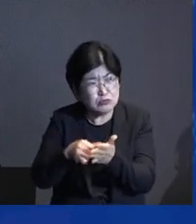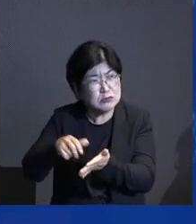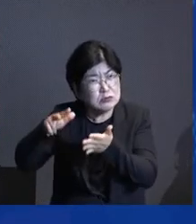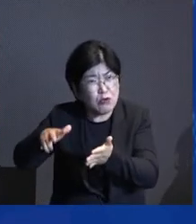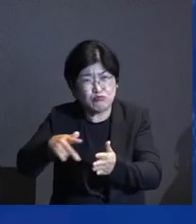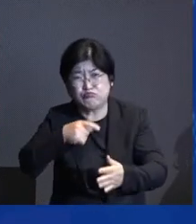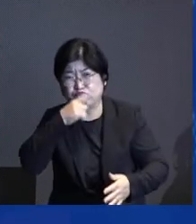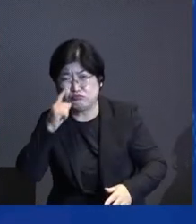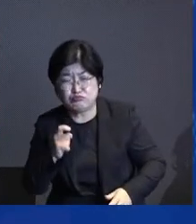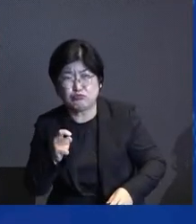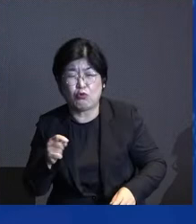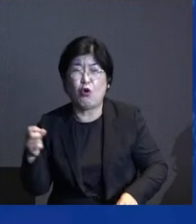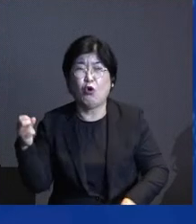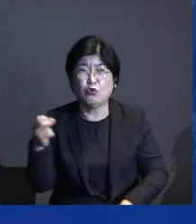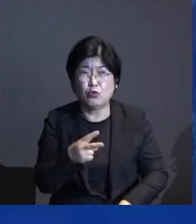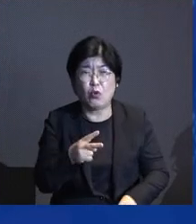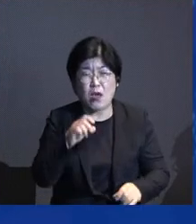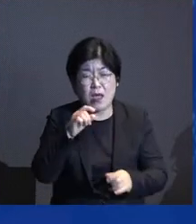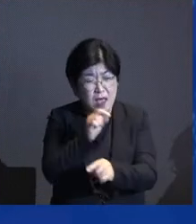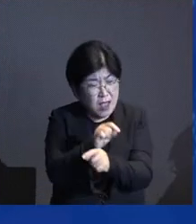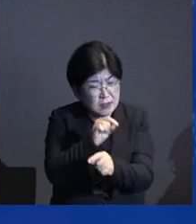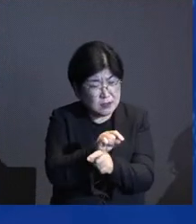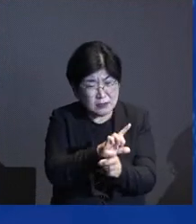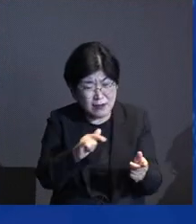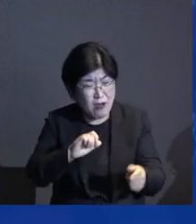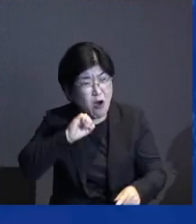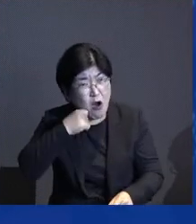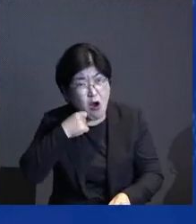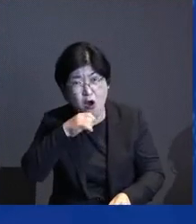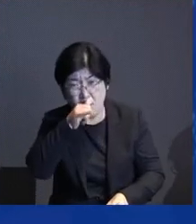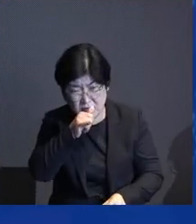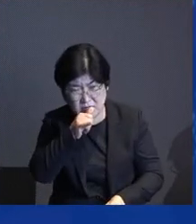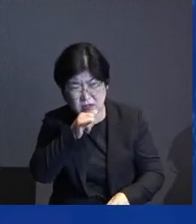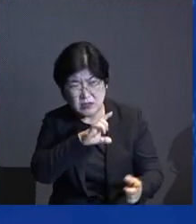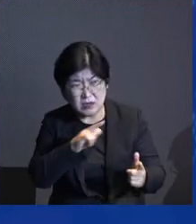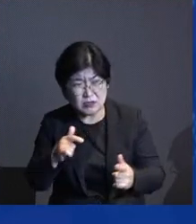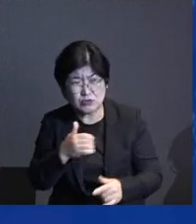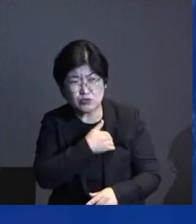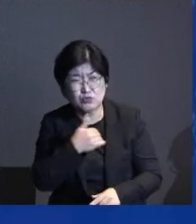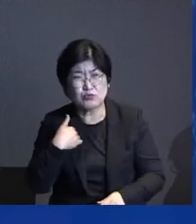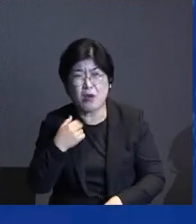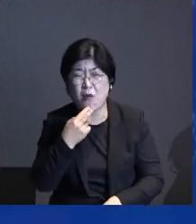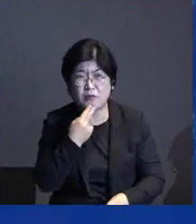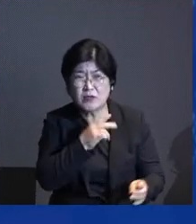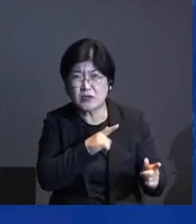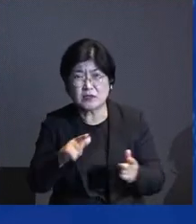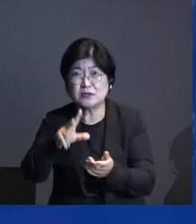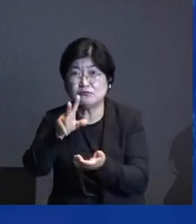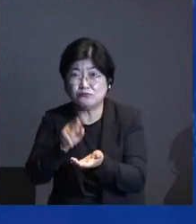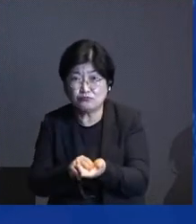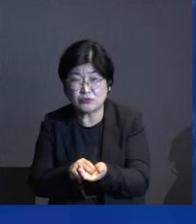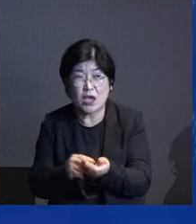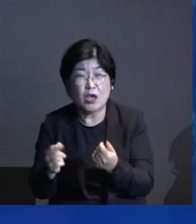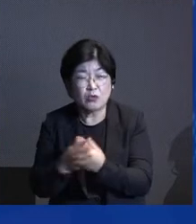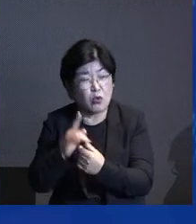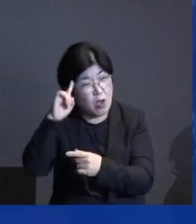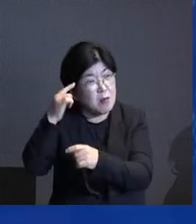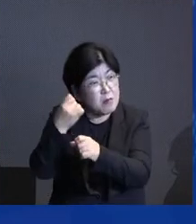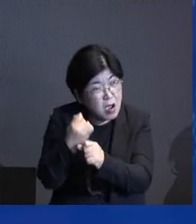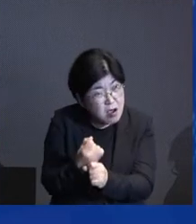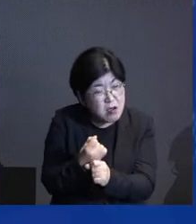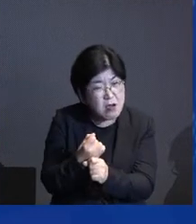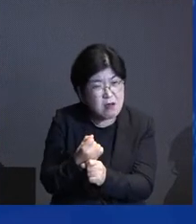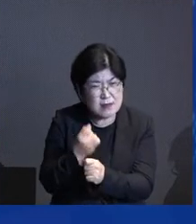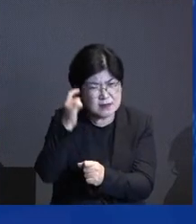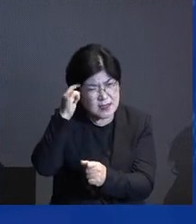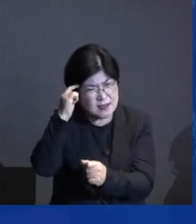barrier, bureaucracy, and of course, prejudices and stereotypes affecting people differently. Let us think only about